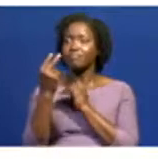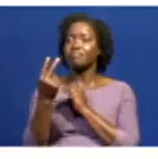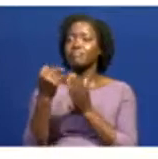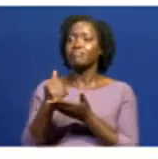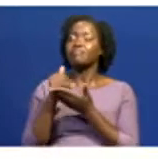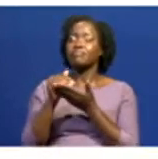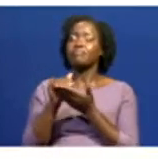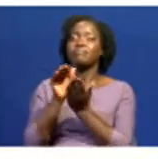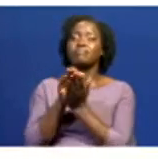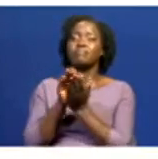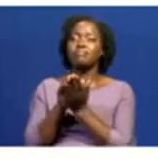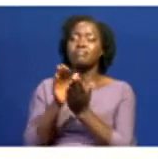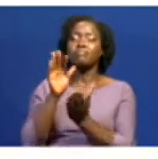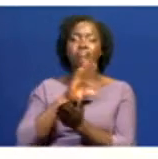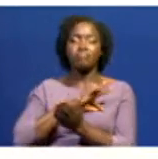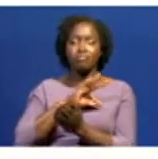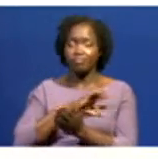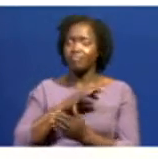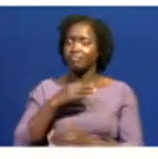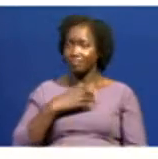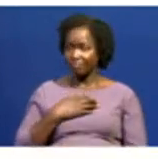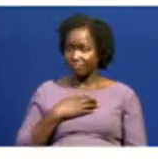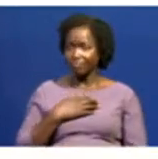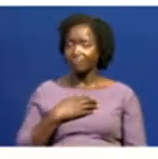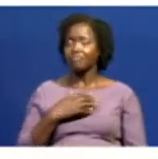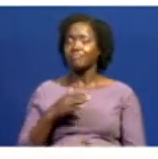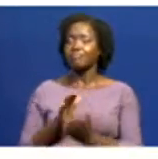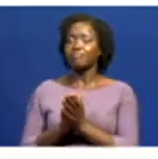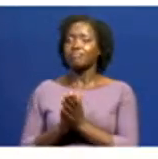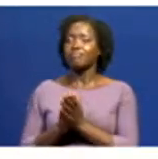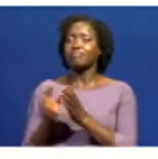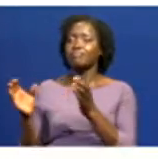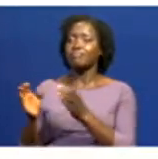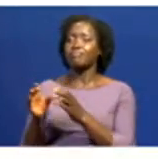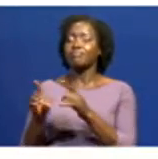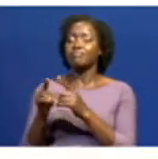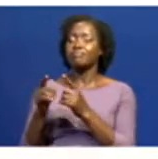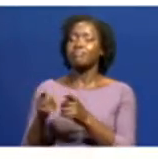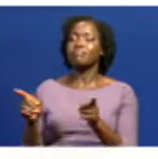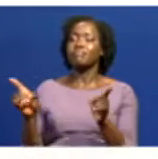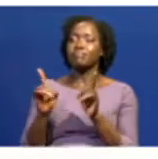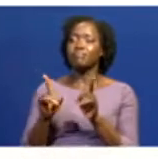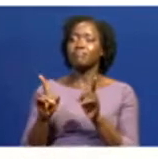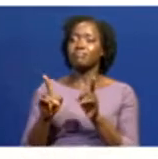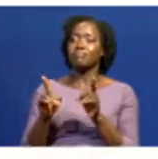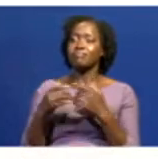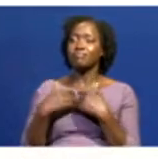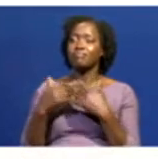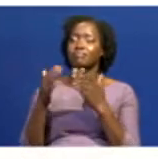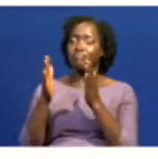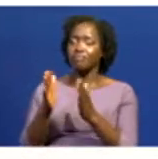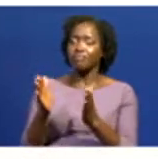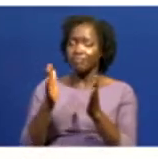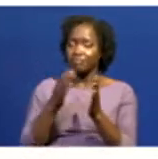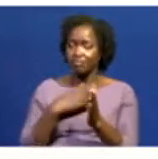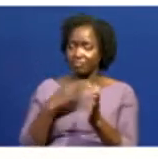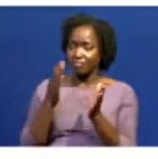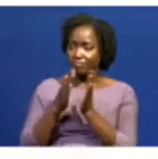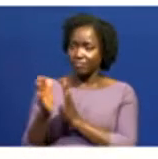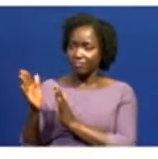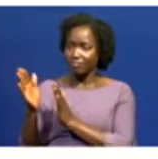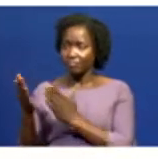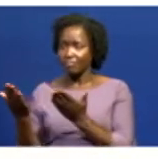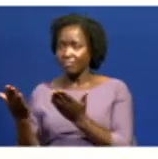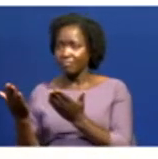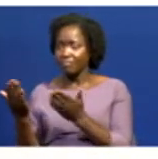save more in a retirement benefit plan. But over and above that, organizations like ourselves, we run what we call personal pension plans. Mm-hmm. So where